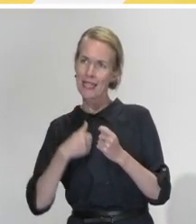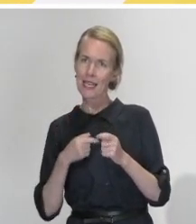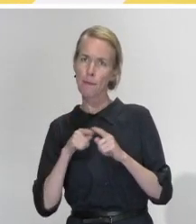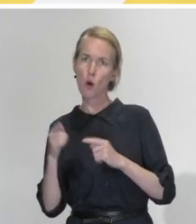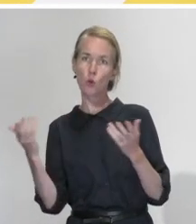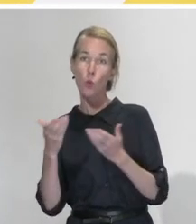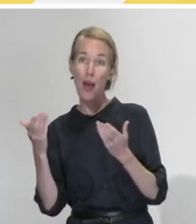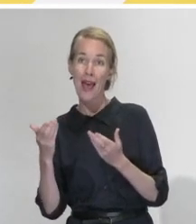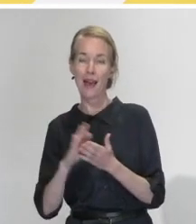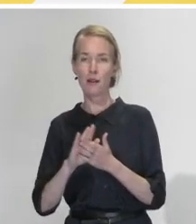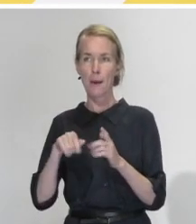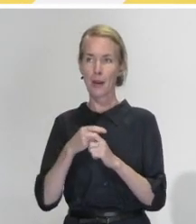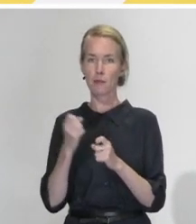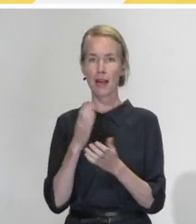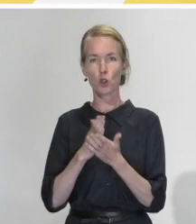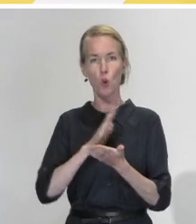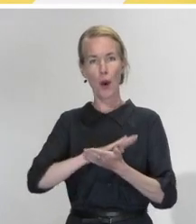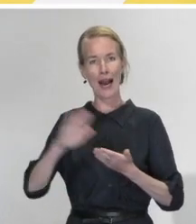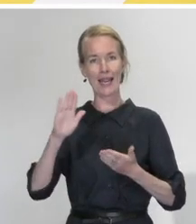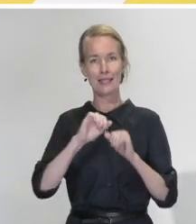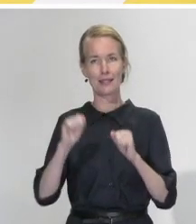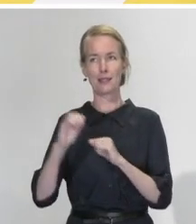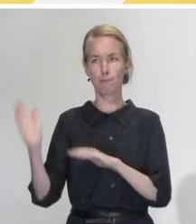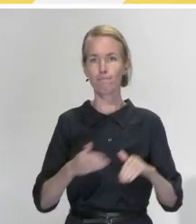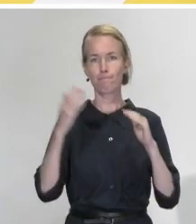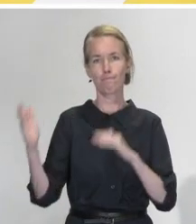to the labs nice and efficiently.